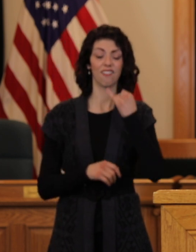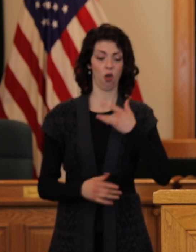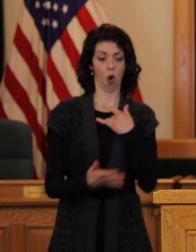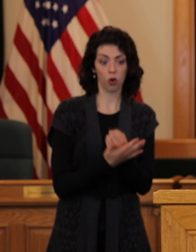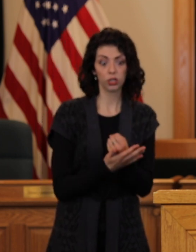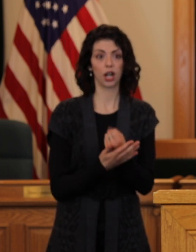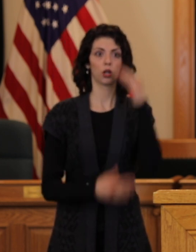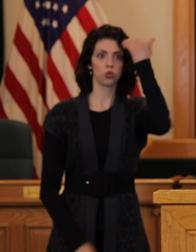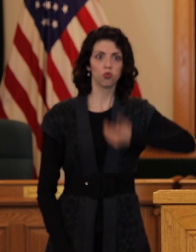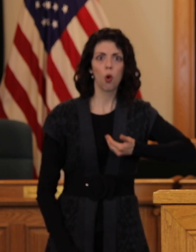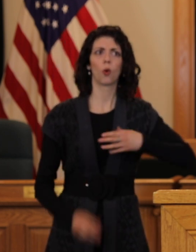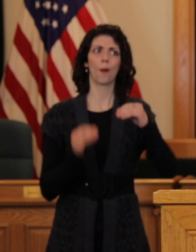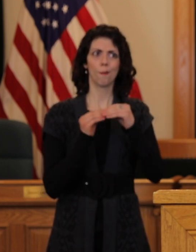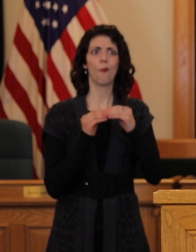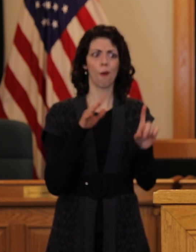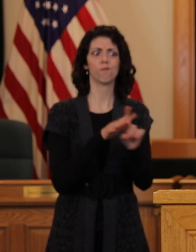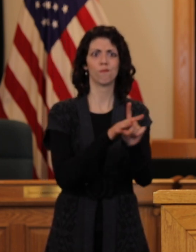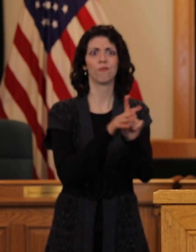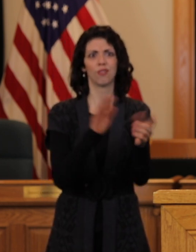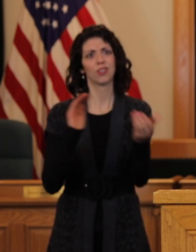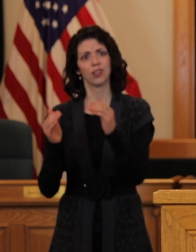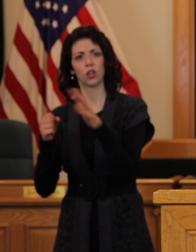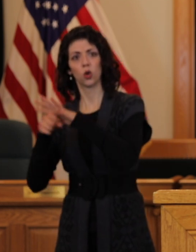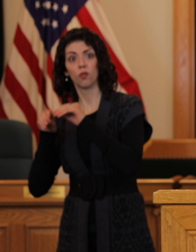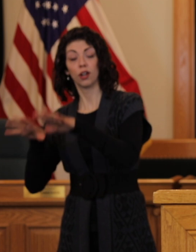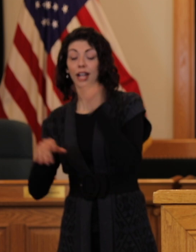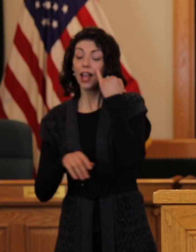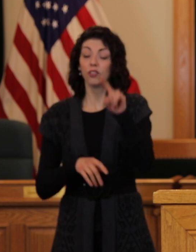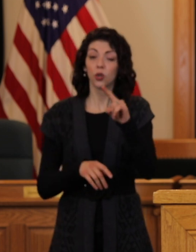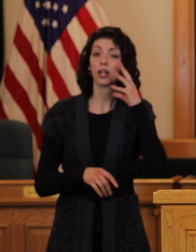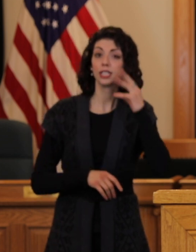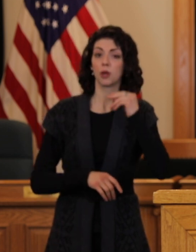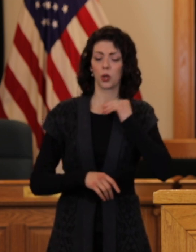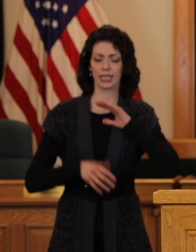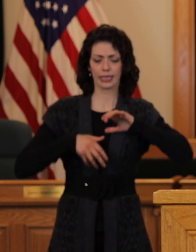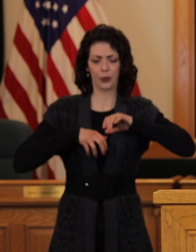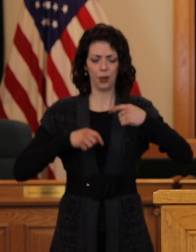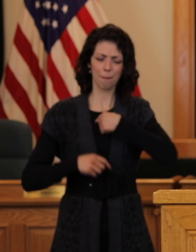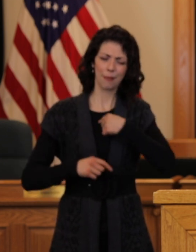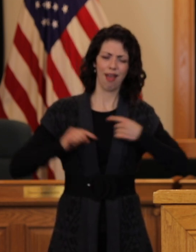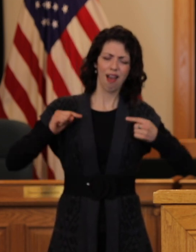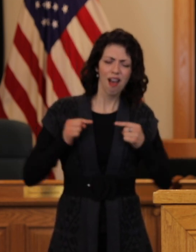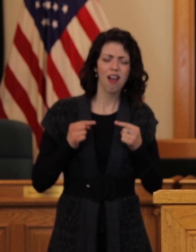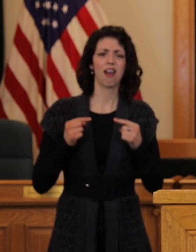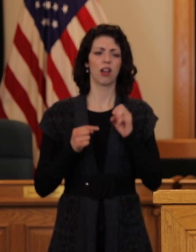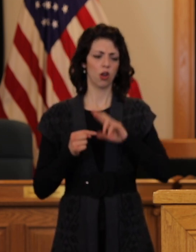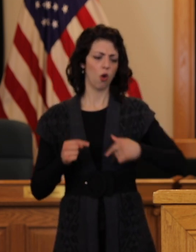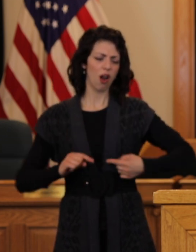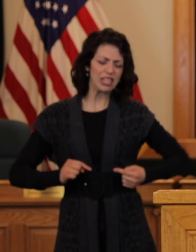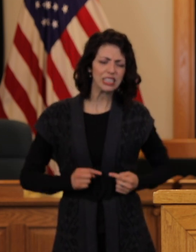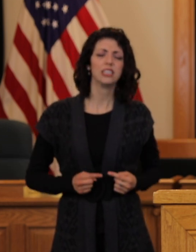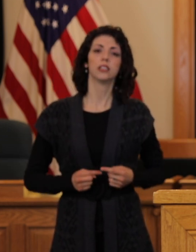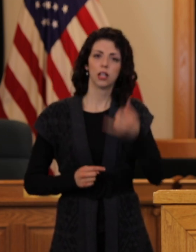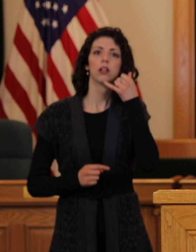having stroke symptoms, don't call your doctor for those emergencies, call 911. There are things that can wait, like a cough,